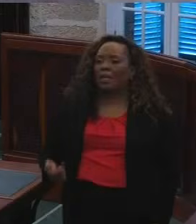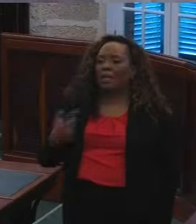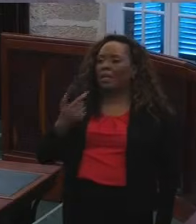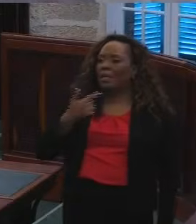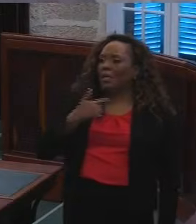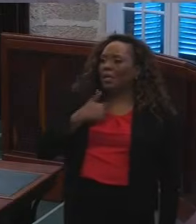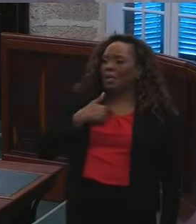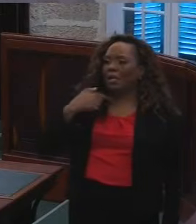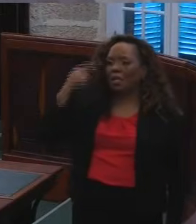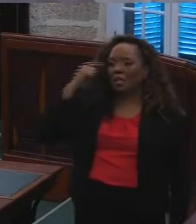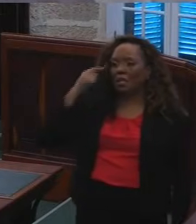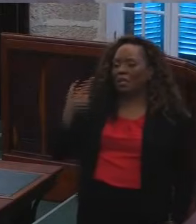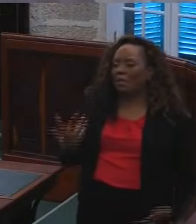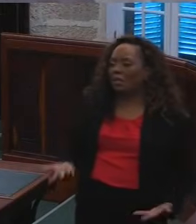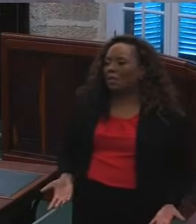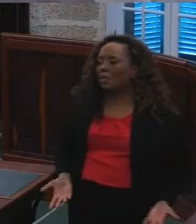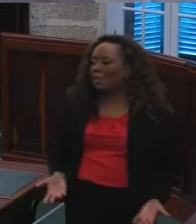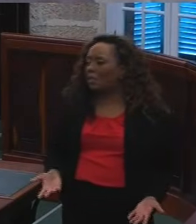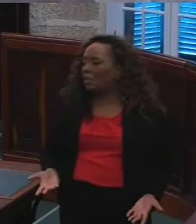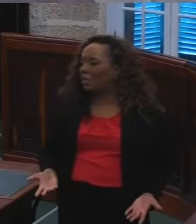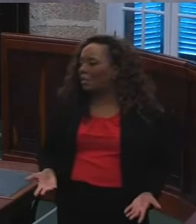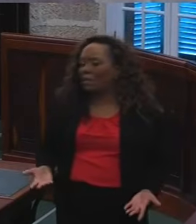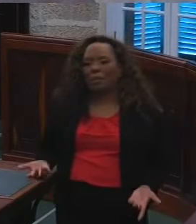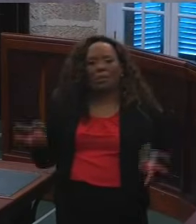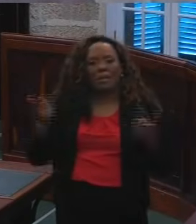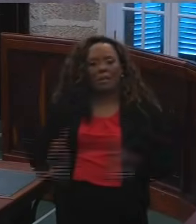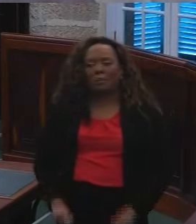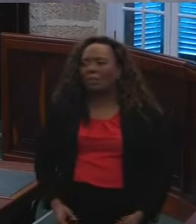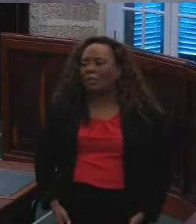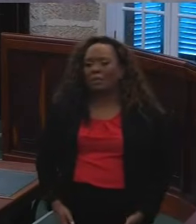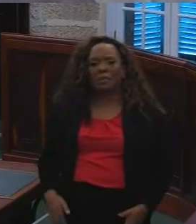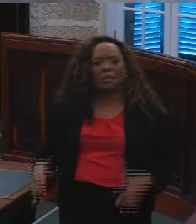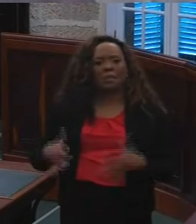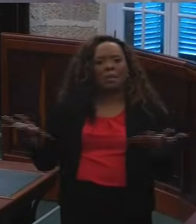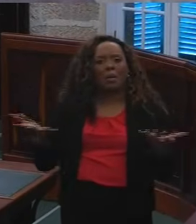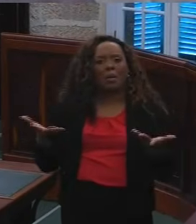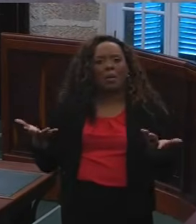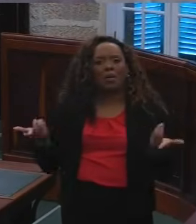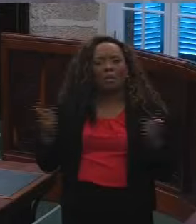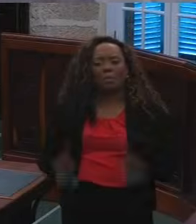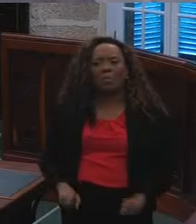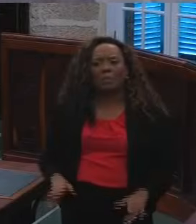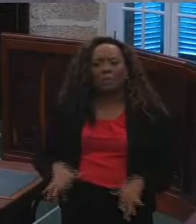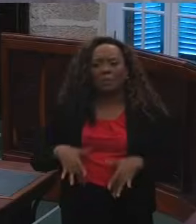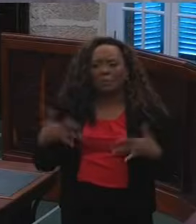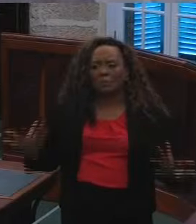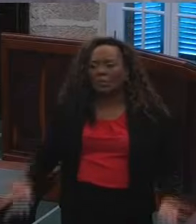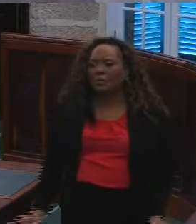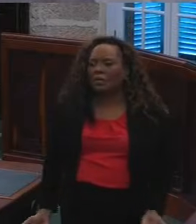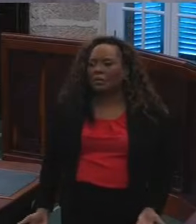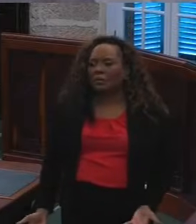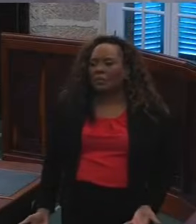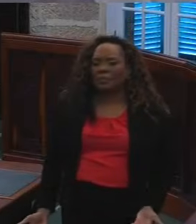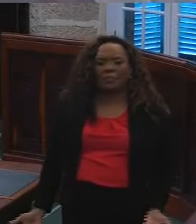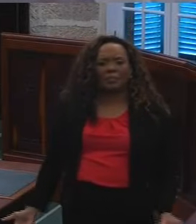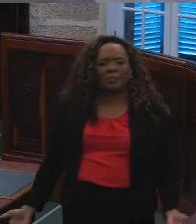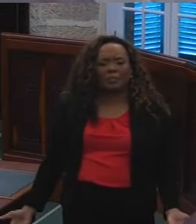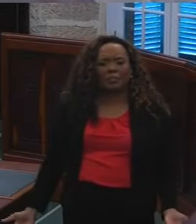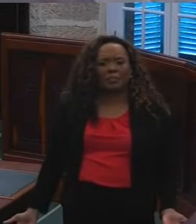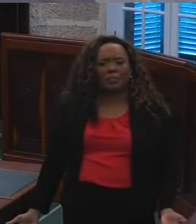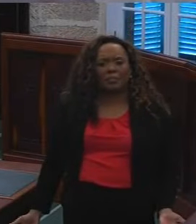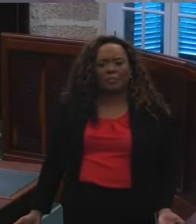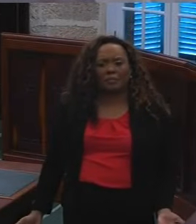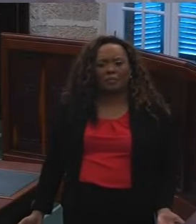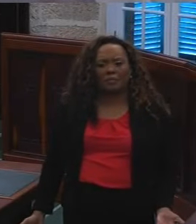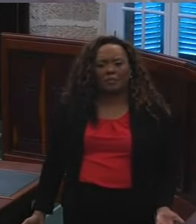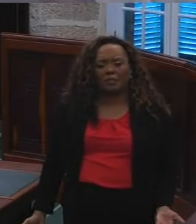is what is happening outside. It is a situation, unfortunately, Mr. Speaker, where